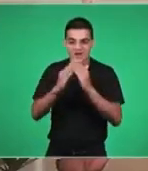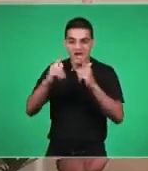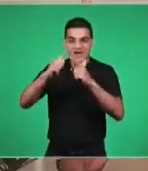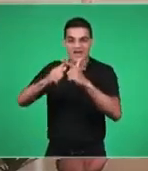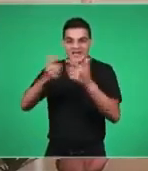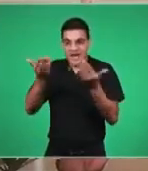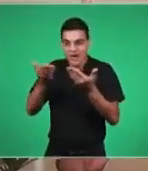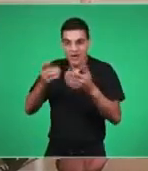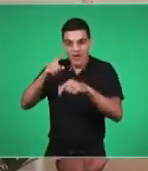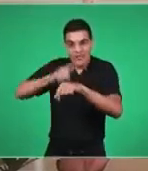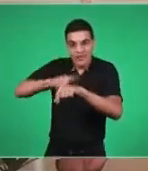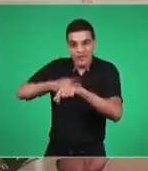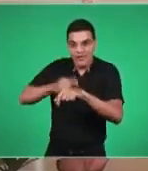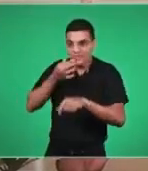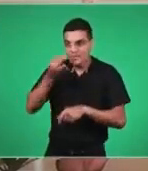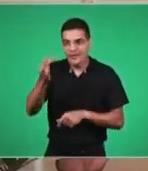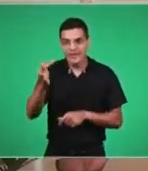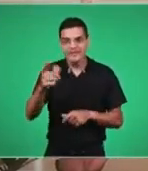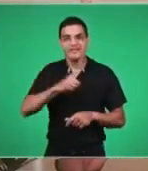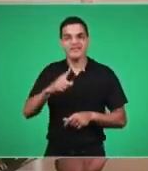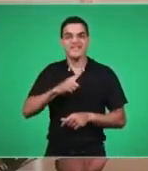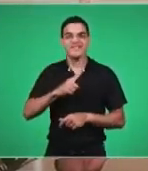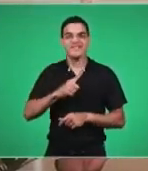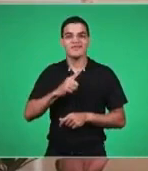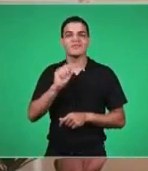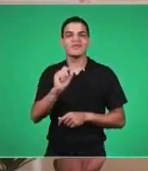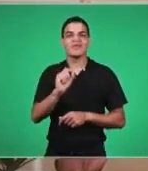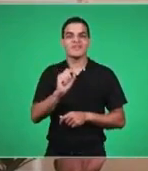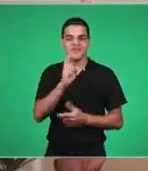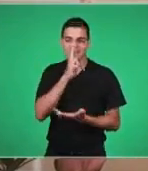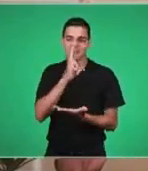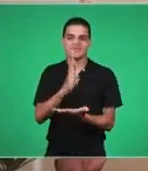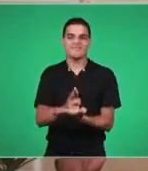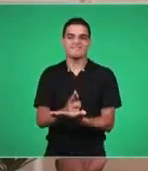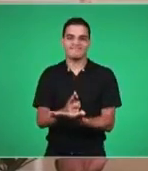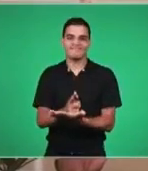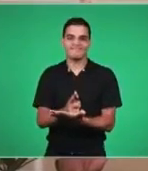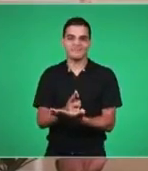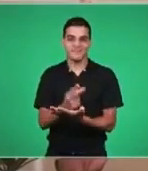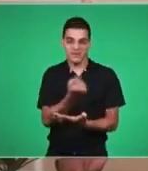The church of today's day and age are going to collect the fruits.